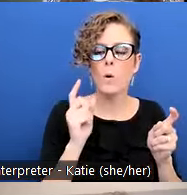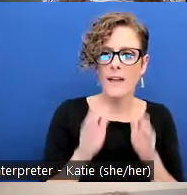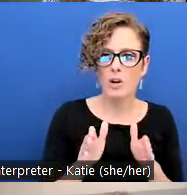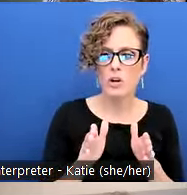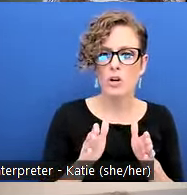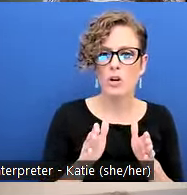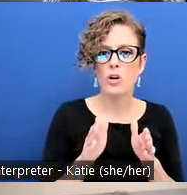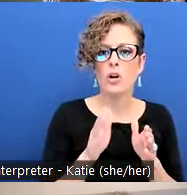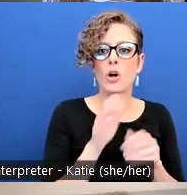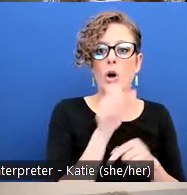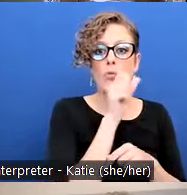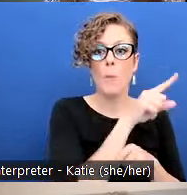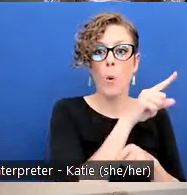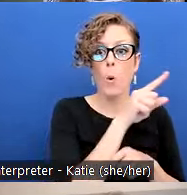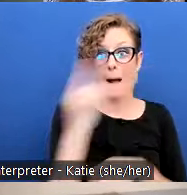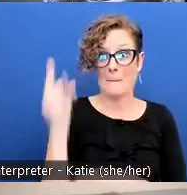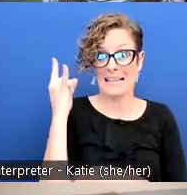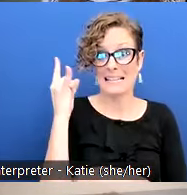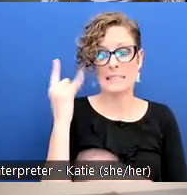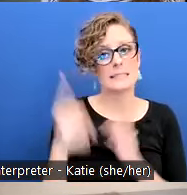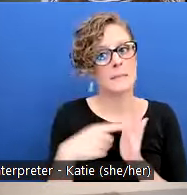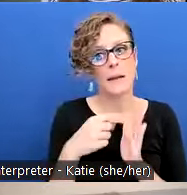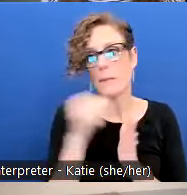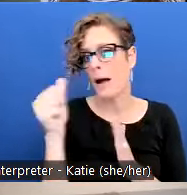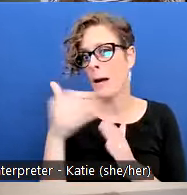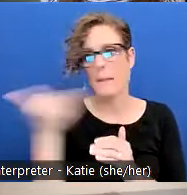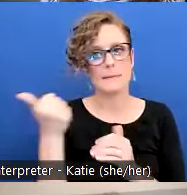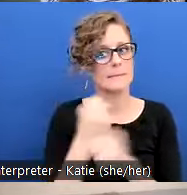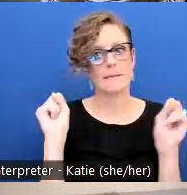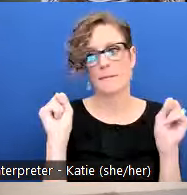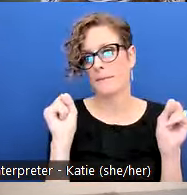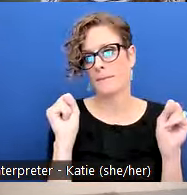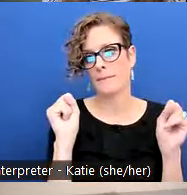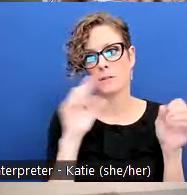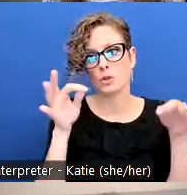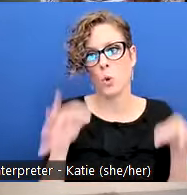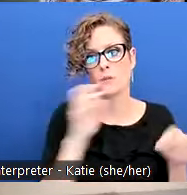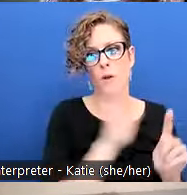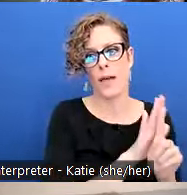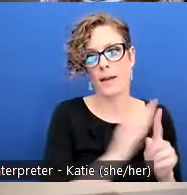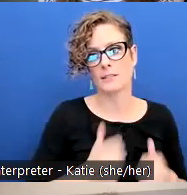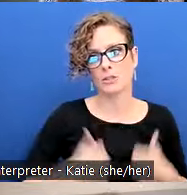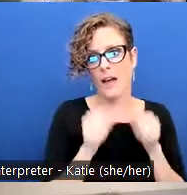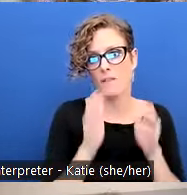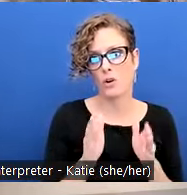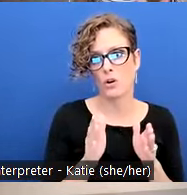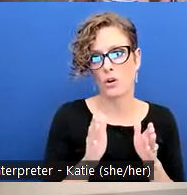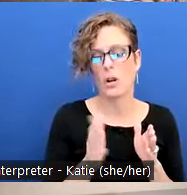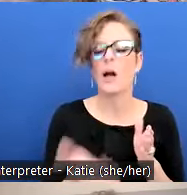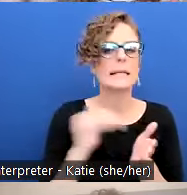not actually always be the most safe choice for that survivor. So again, nothing changing right now, but we